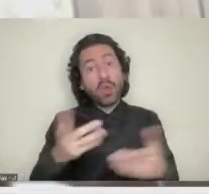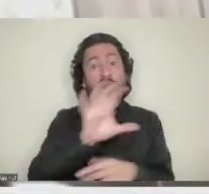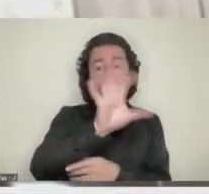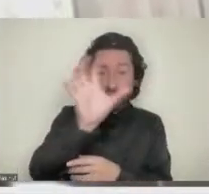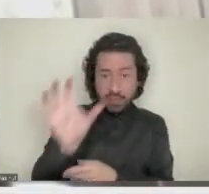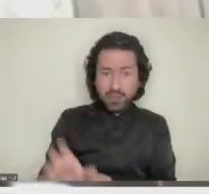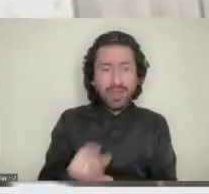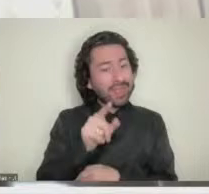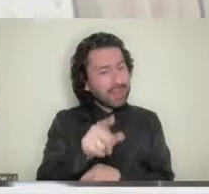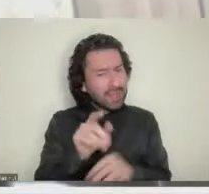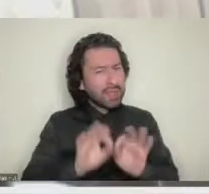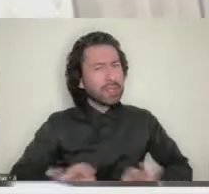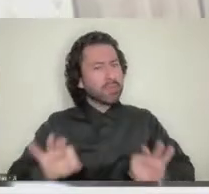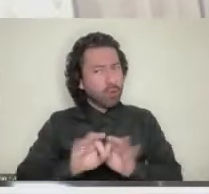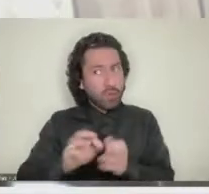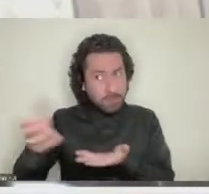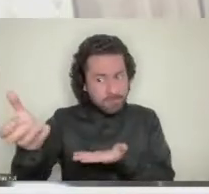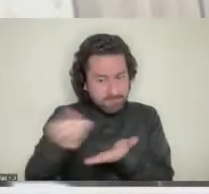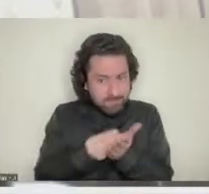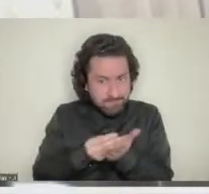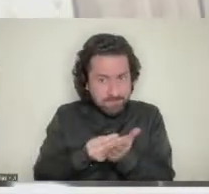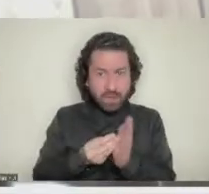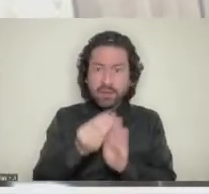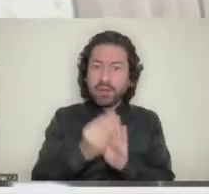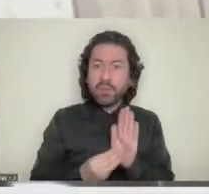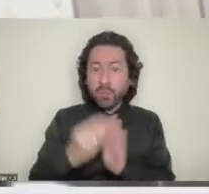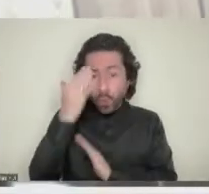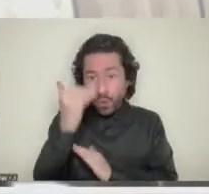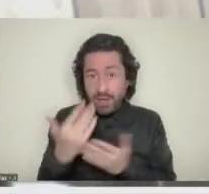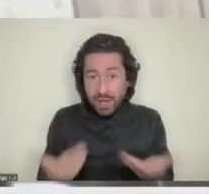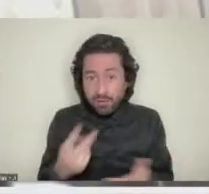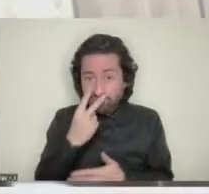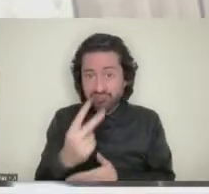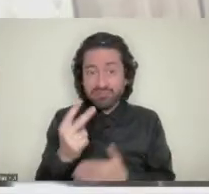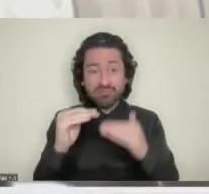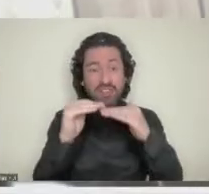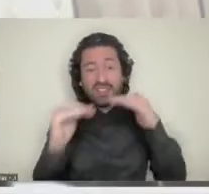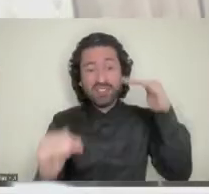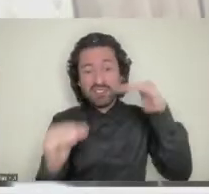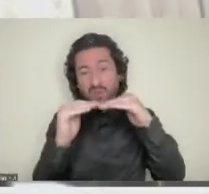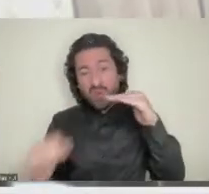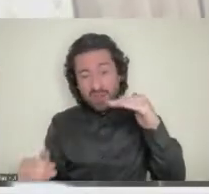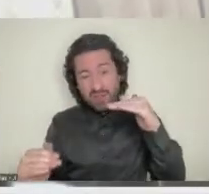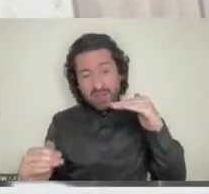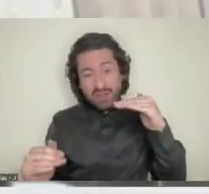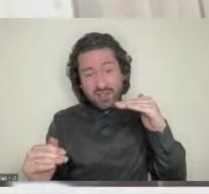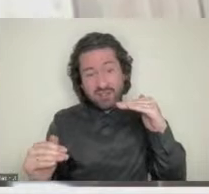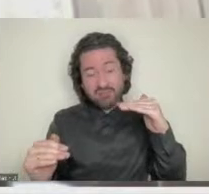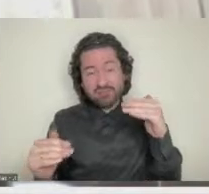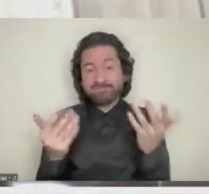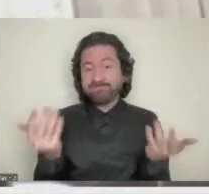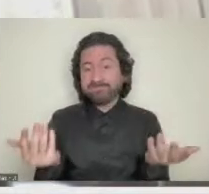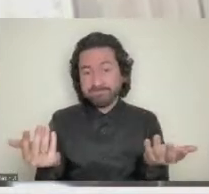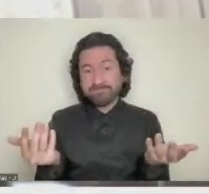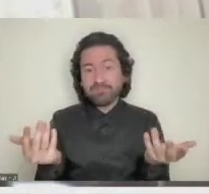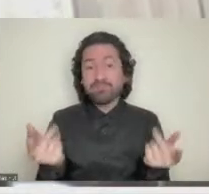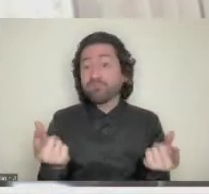region? I think it would be very important to be able to capture that, because where inequality